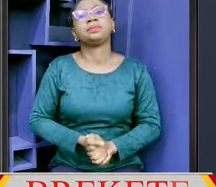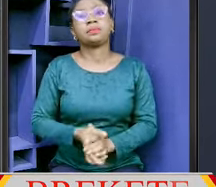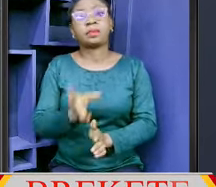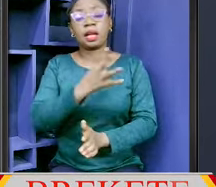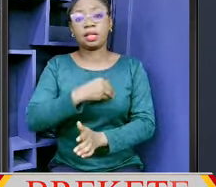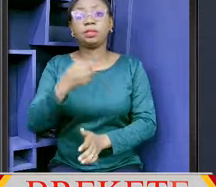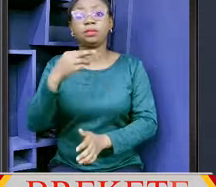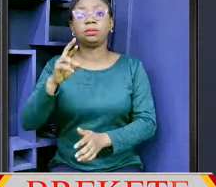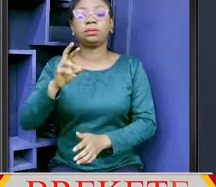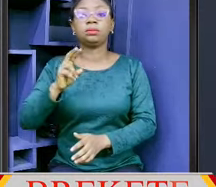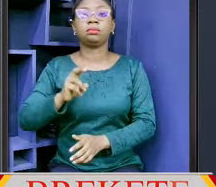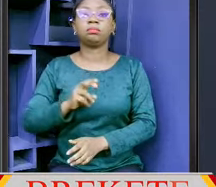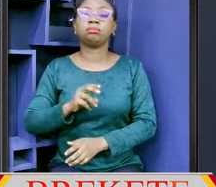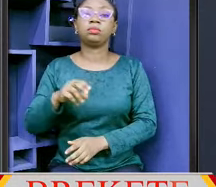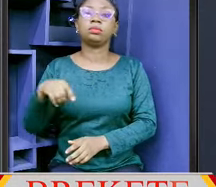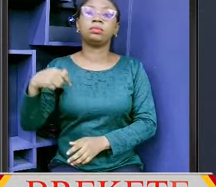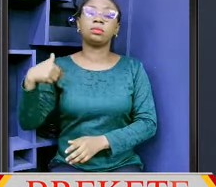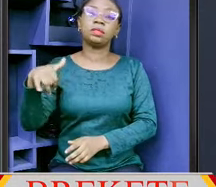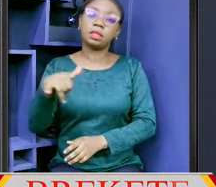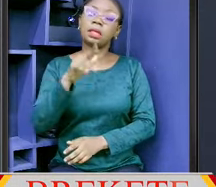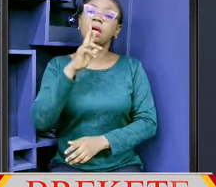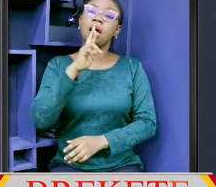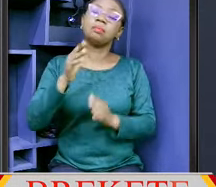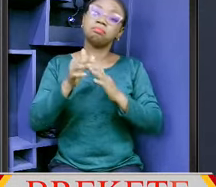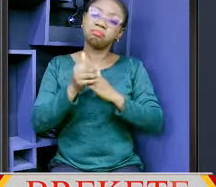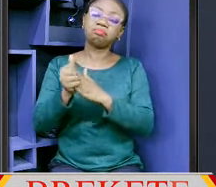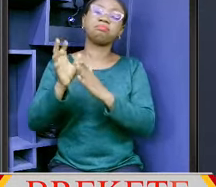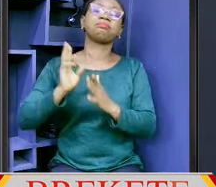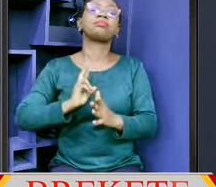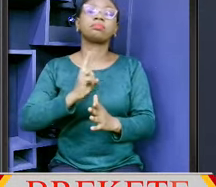And now we then they lead.